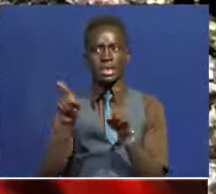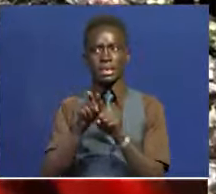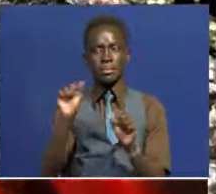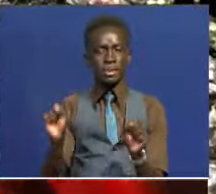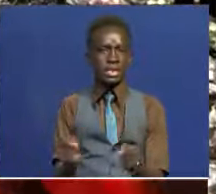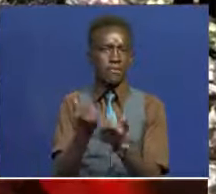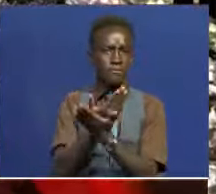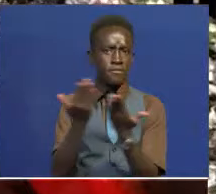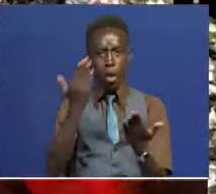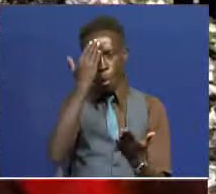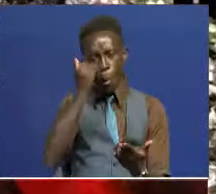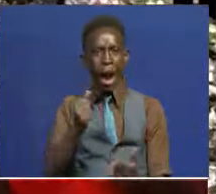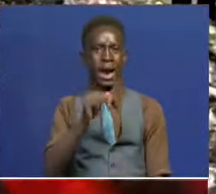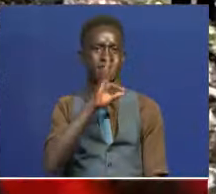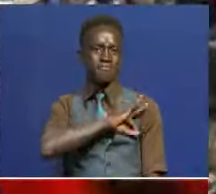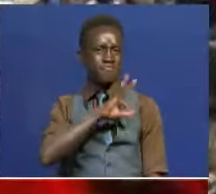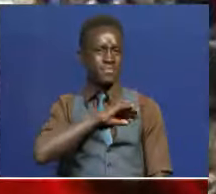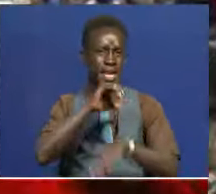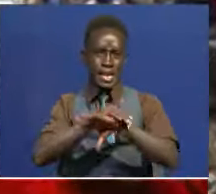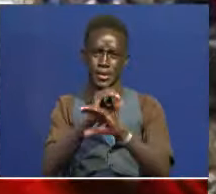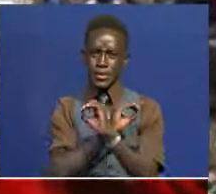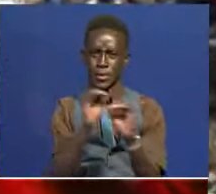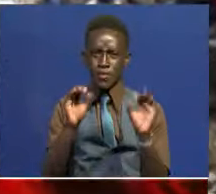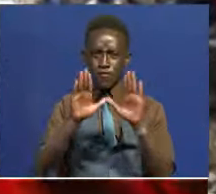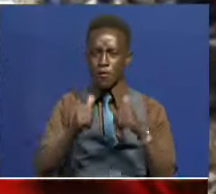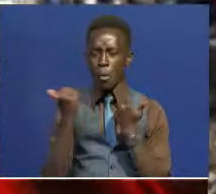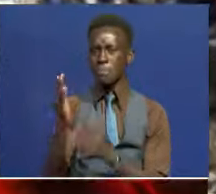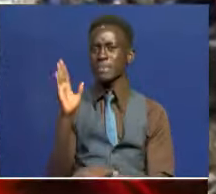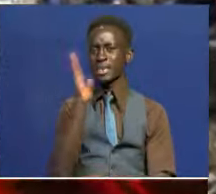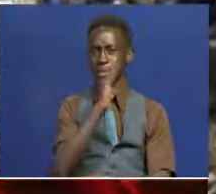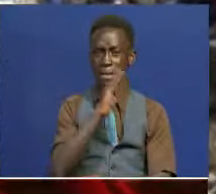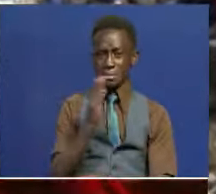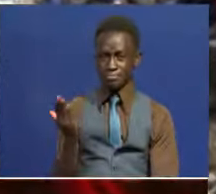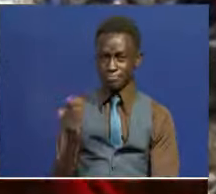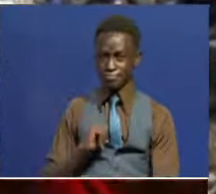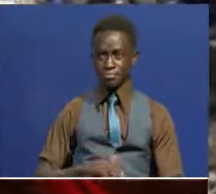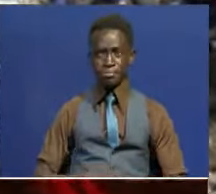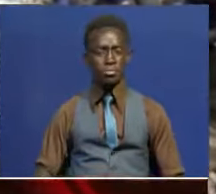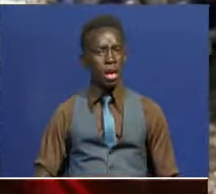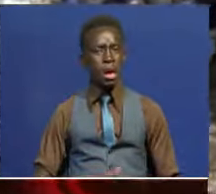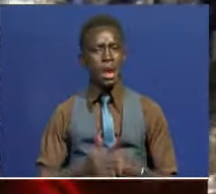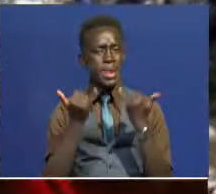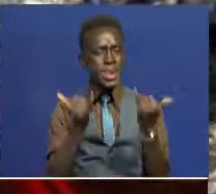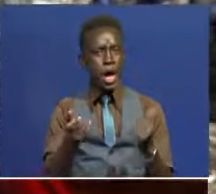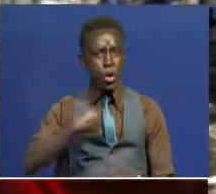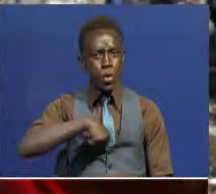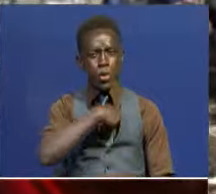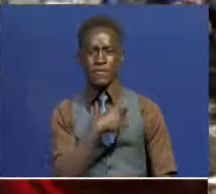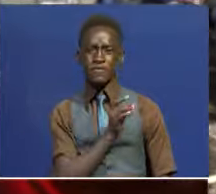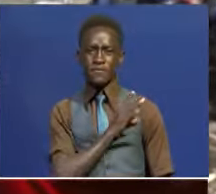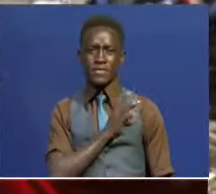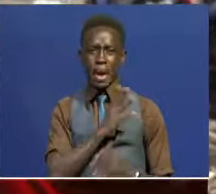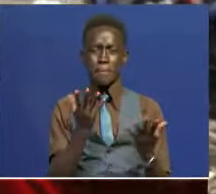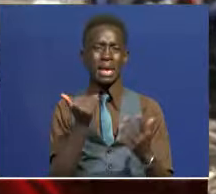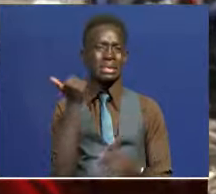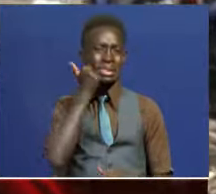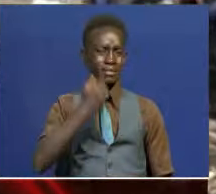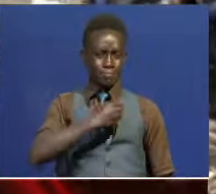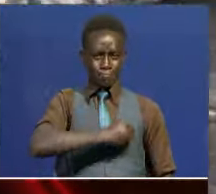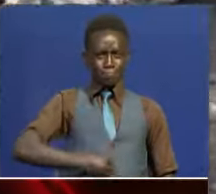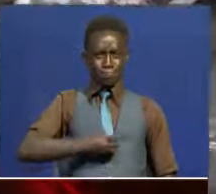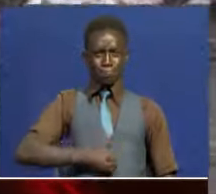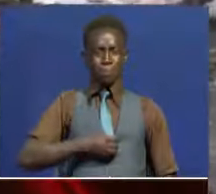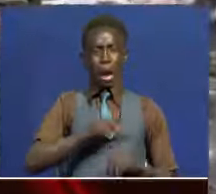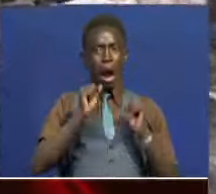livelihood. Ili soko yetu ikuwe mzuri. Kwa sababu saa hii tunaogopa kunaweza kuwa na kolera. Hivi karibuni kolera inaweza tangazwa